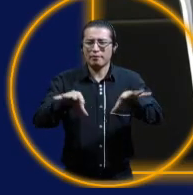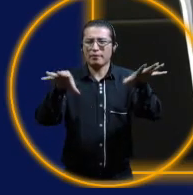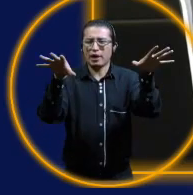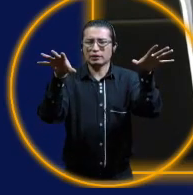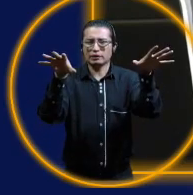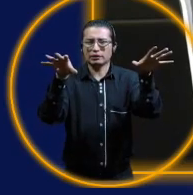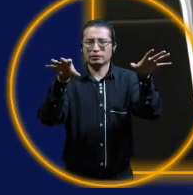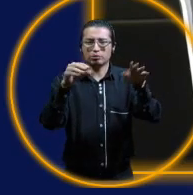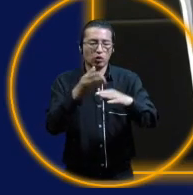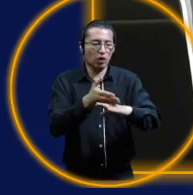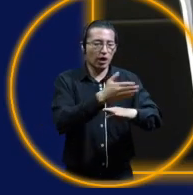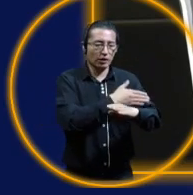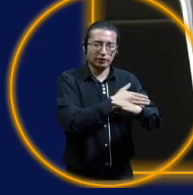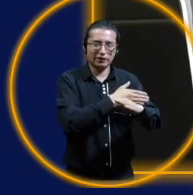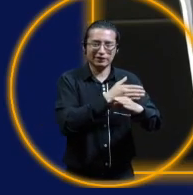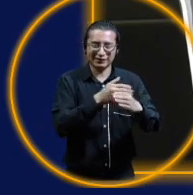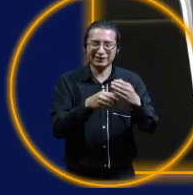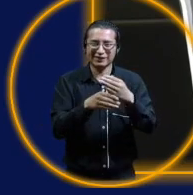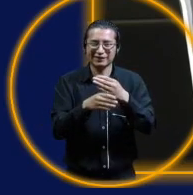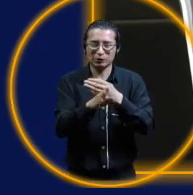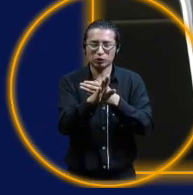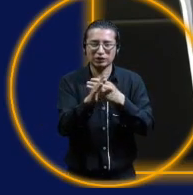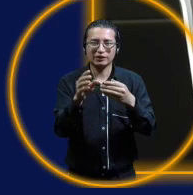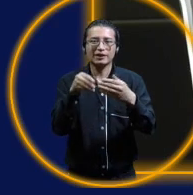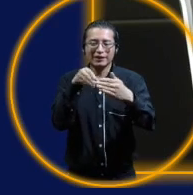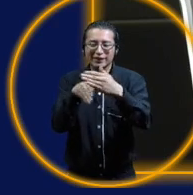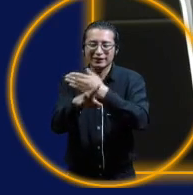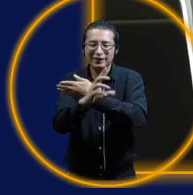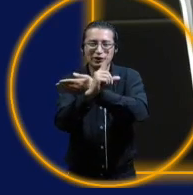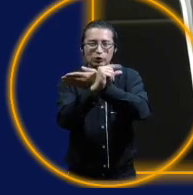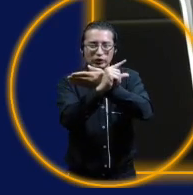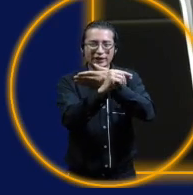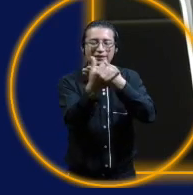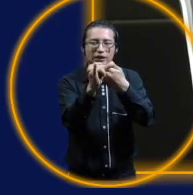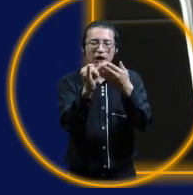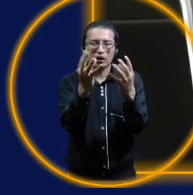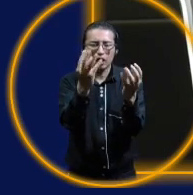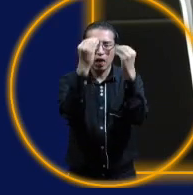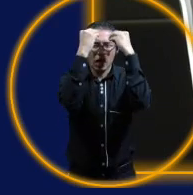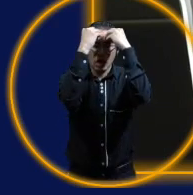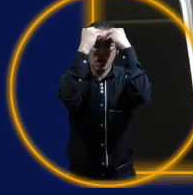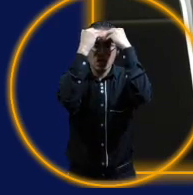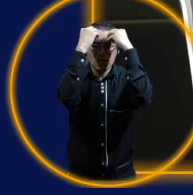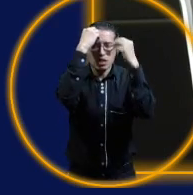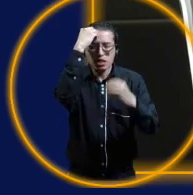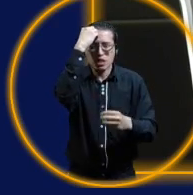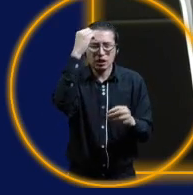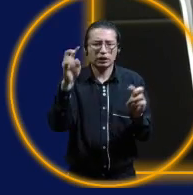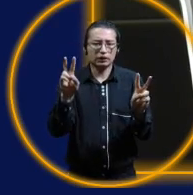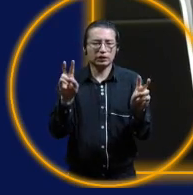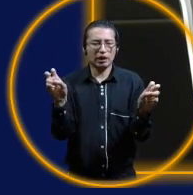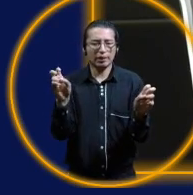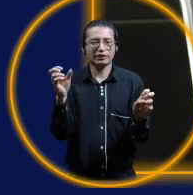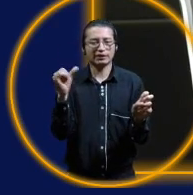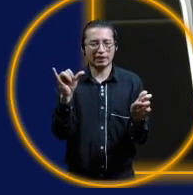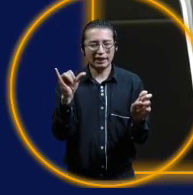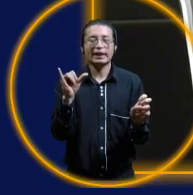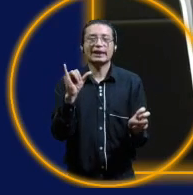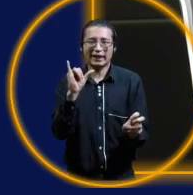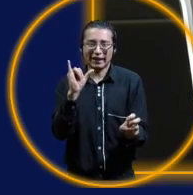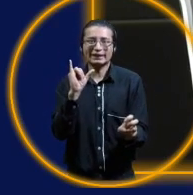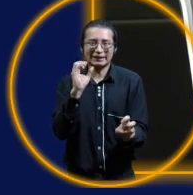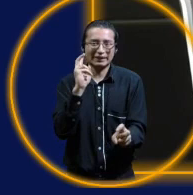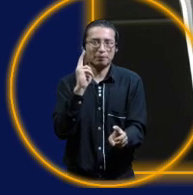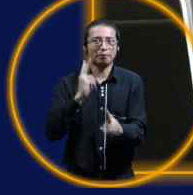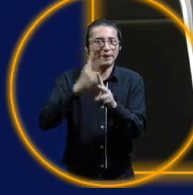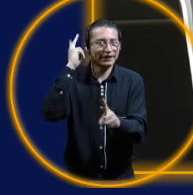on Twitter, and they're like poisoned and sick from it. And that's scary stuff. and knowing that if I make an awesome tweet